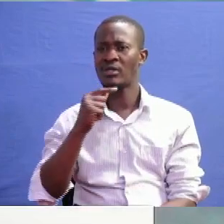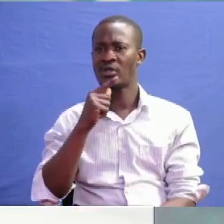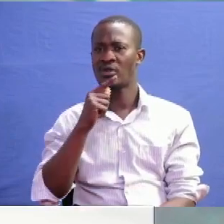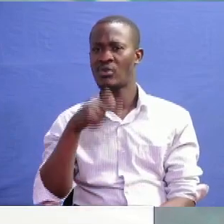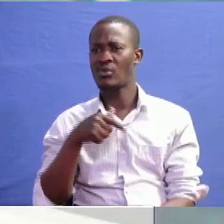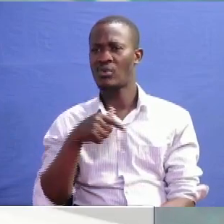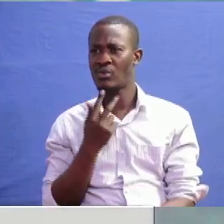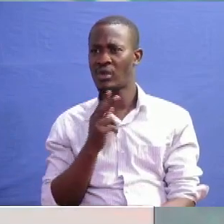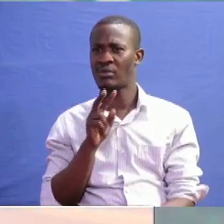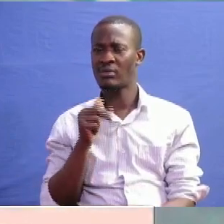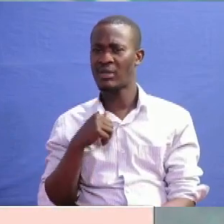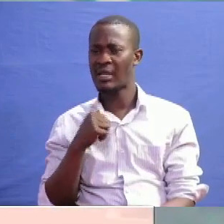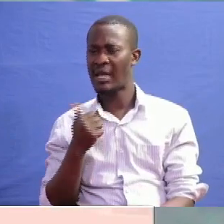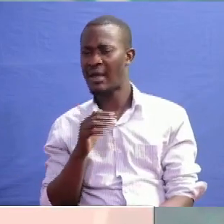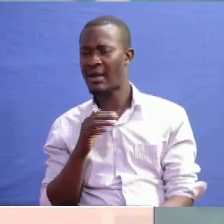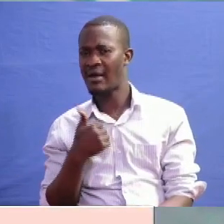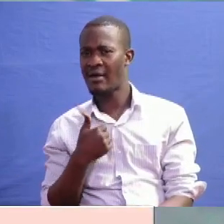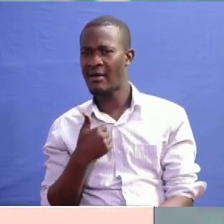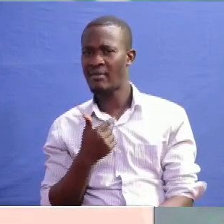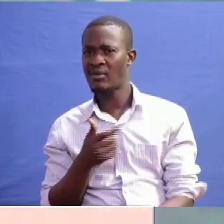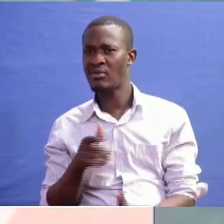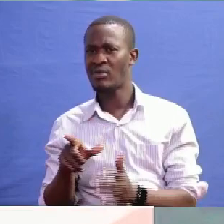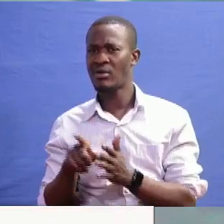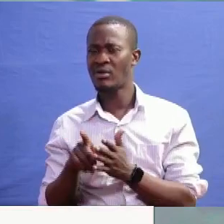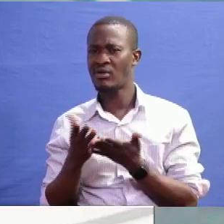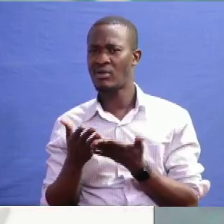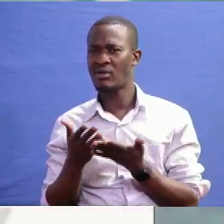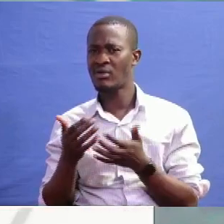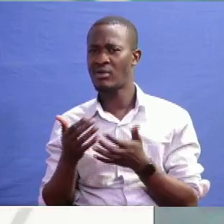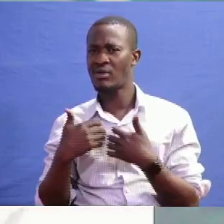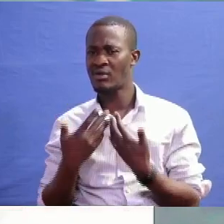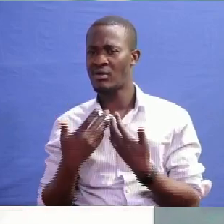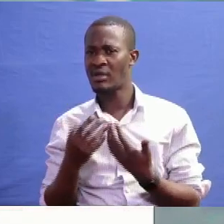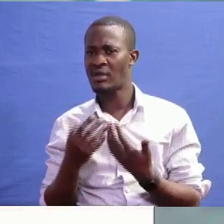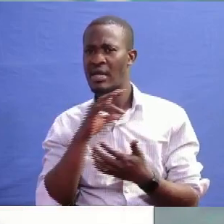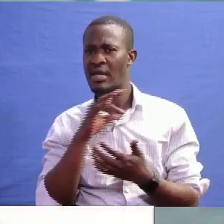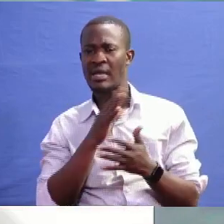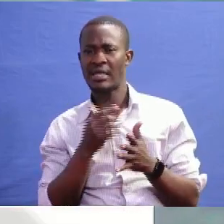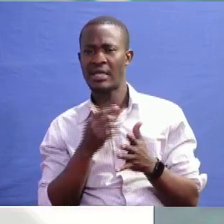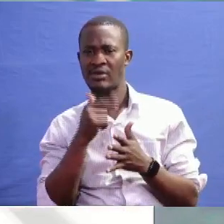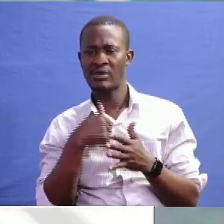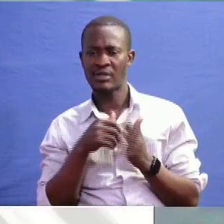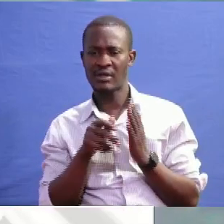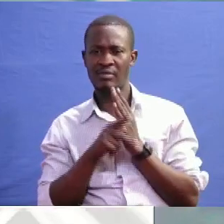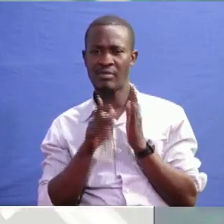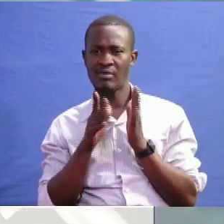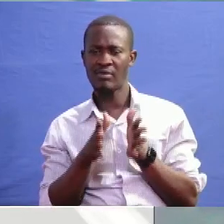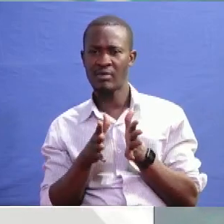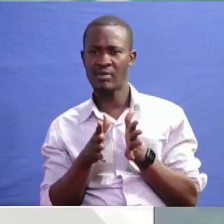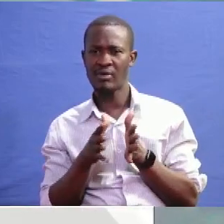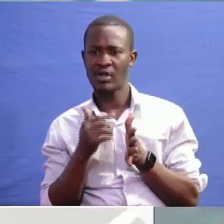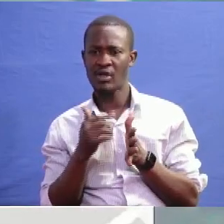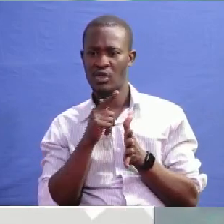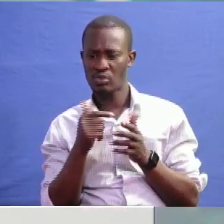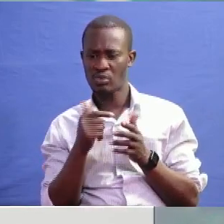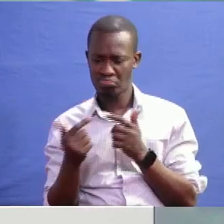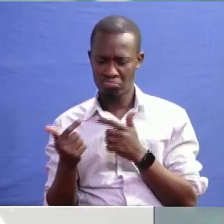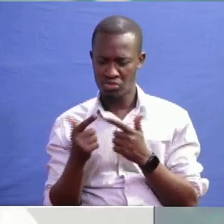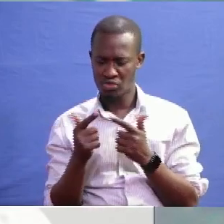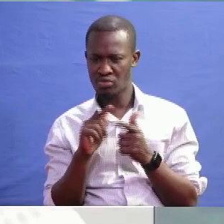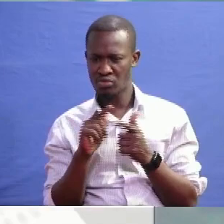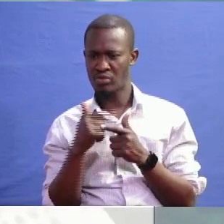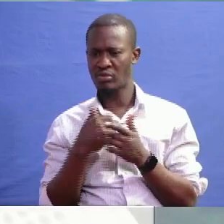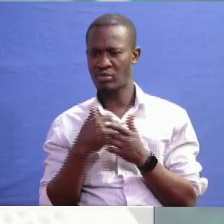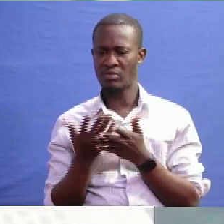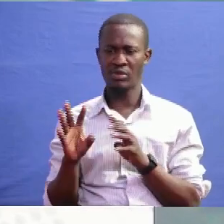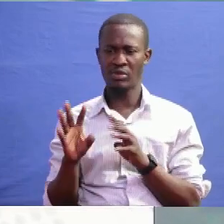what else does this person has. He owns a tractor, he owns a combine harvester, and he's telling us he's a poor person. All right. So those contradictions, we are able to remove